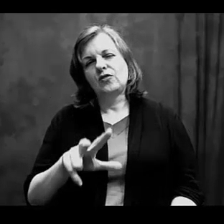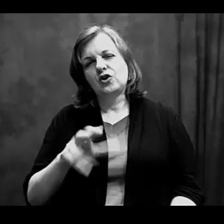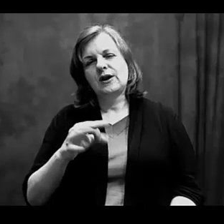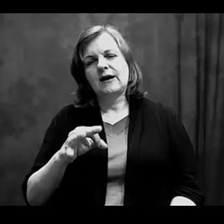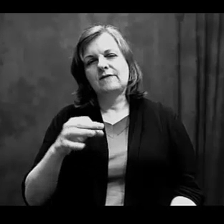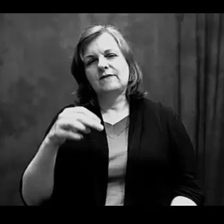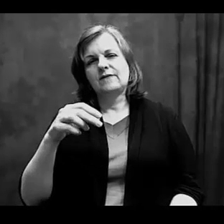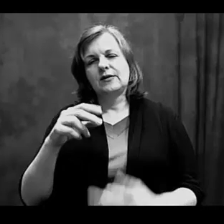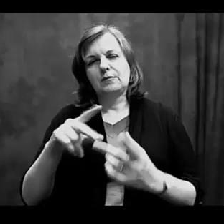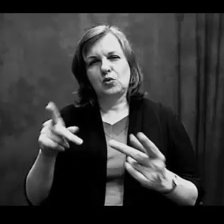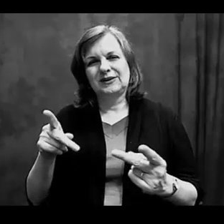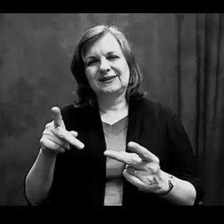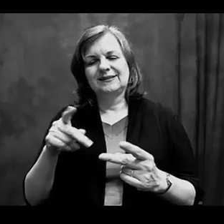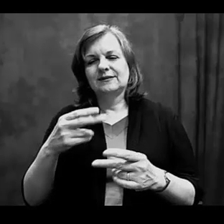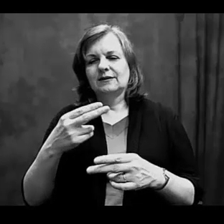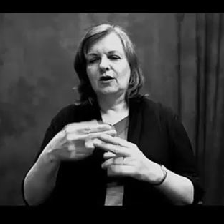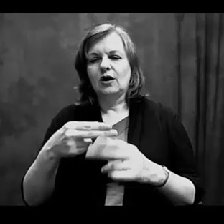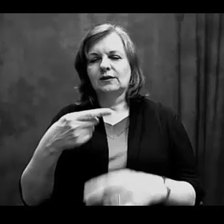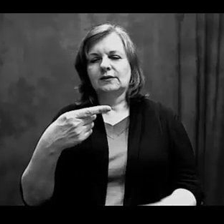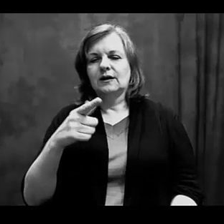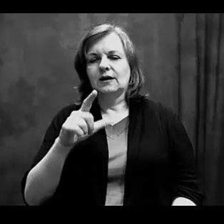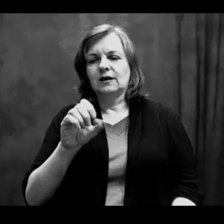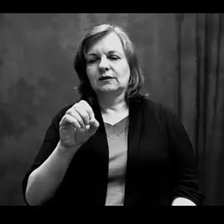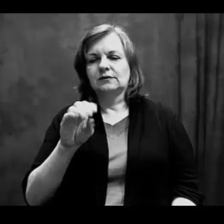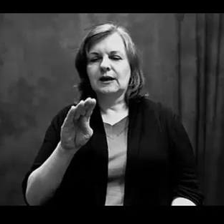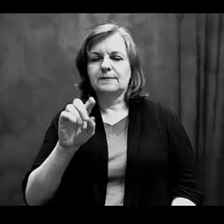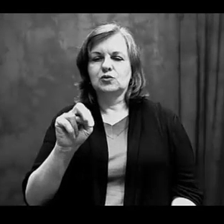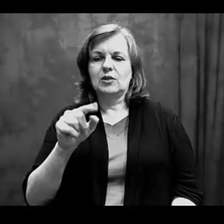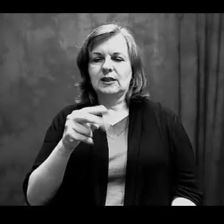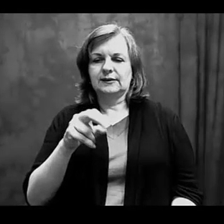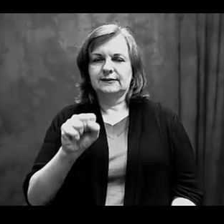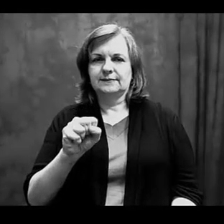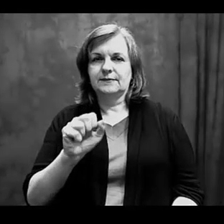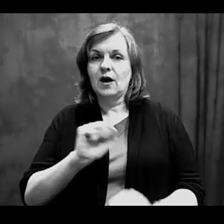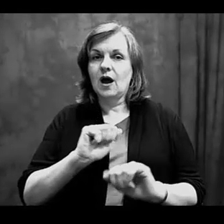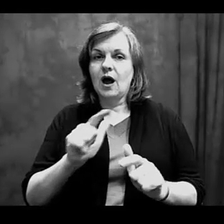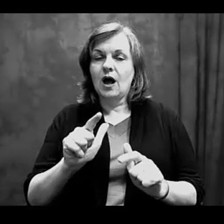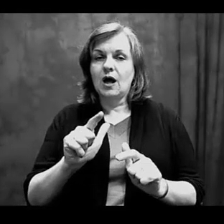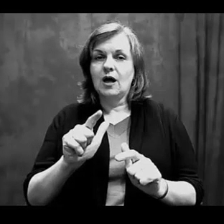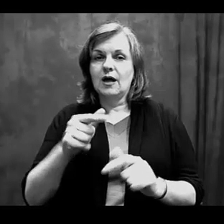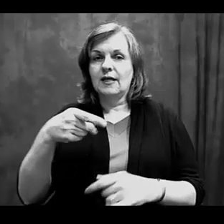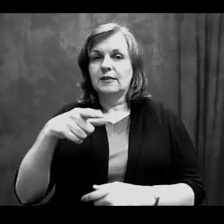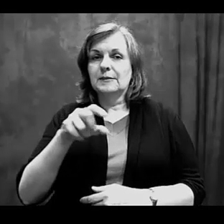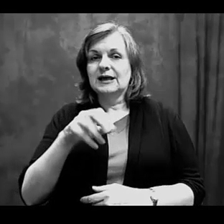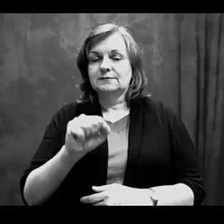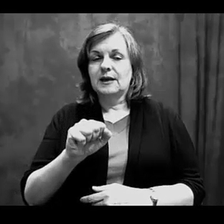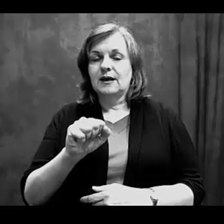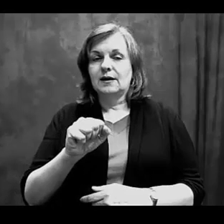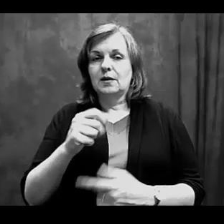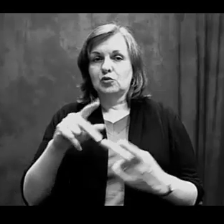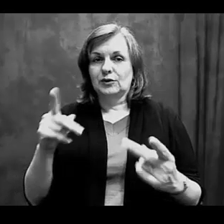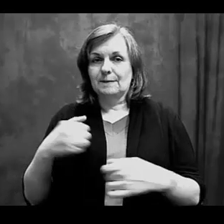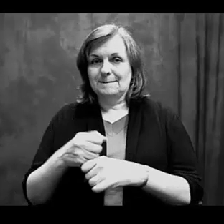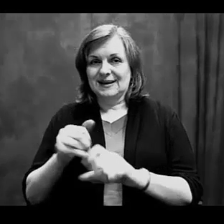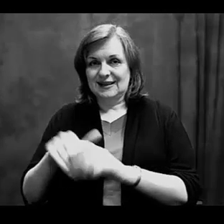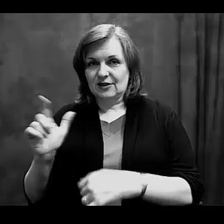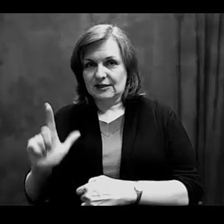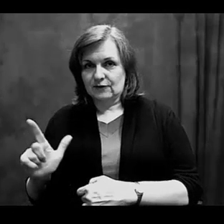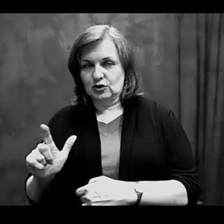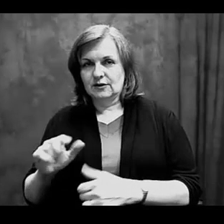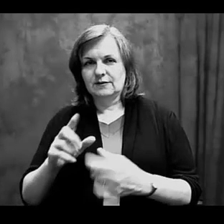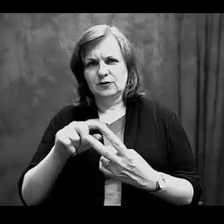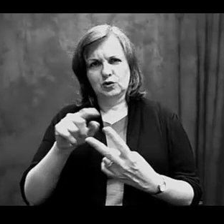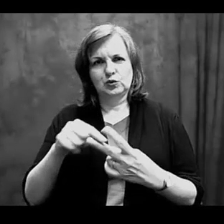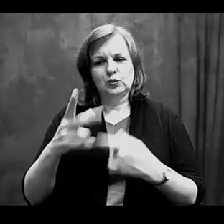itself. Globulins are about a third of your plasma proteins, again, made by the liver. All of the plasma proteins are